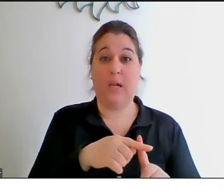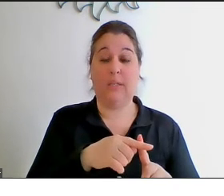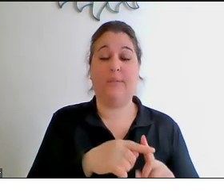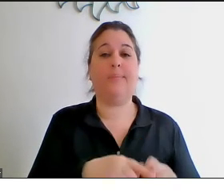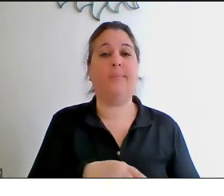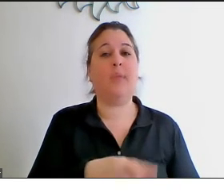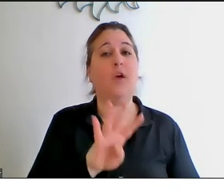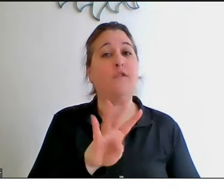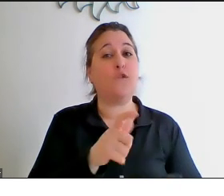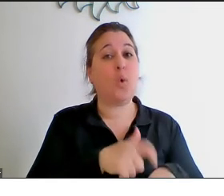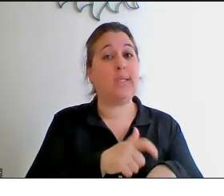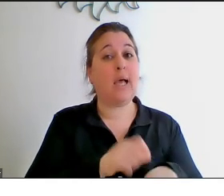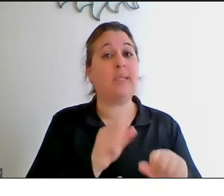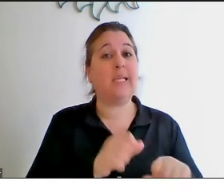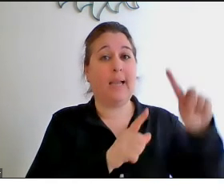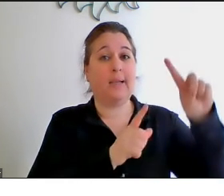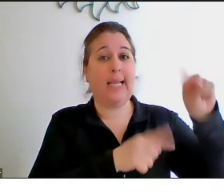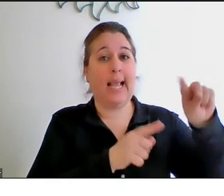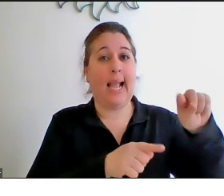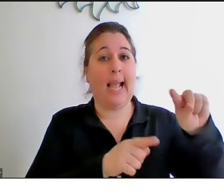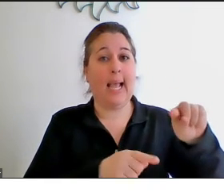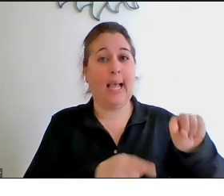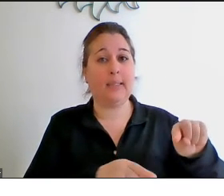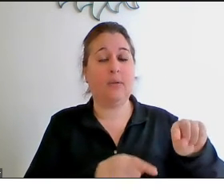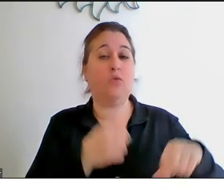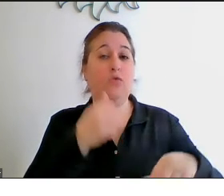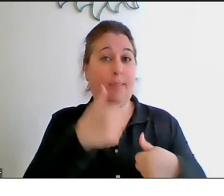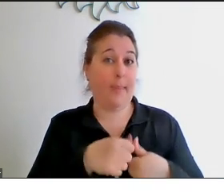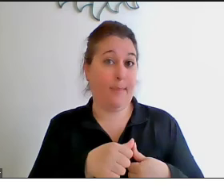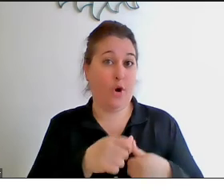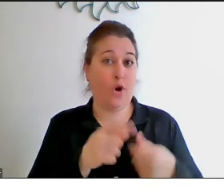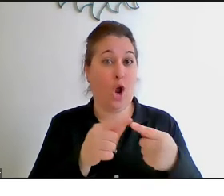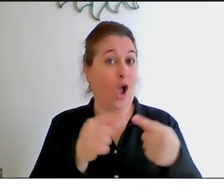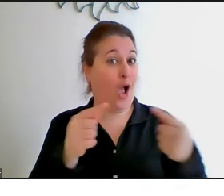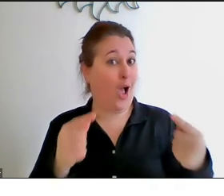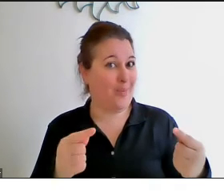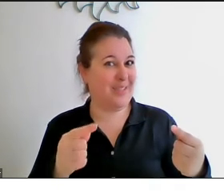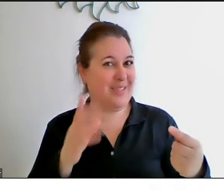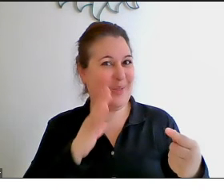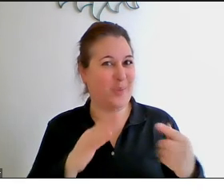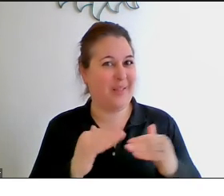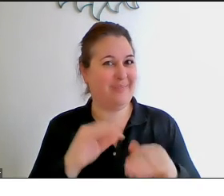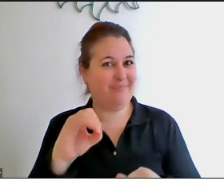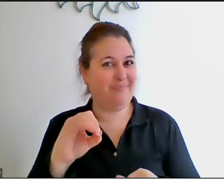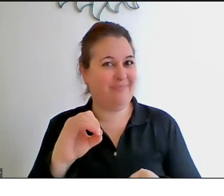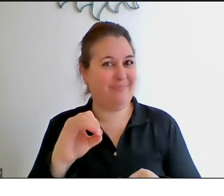4. Cancel, cancel, cancel, cancel. Because remember, opposites